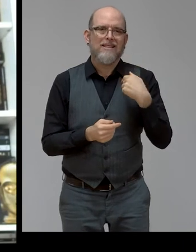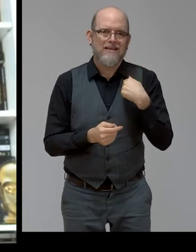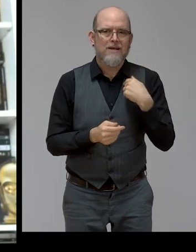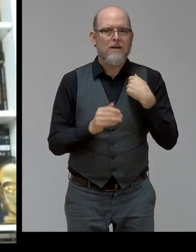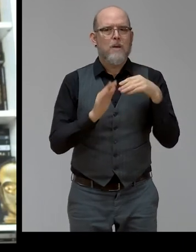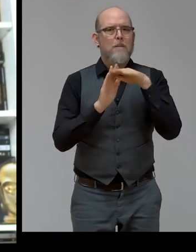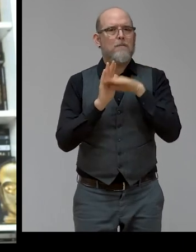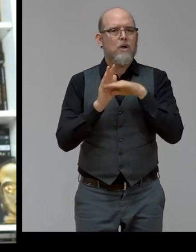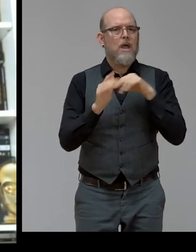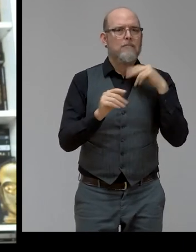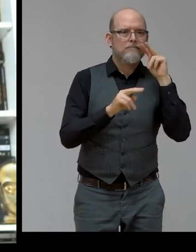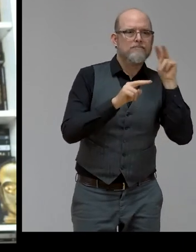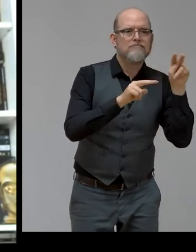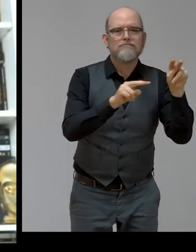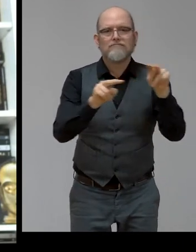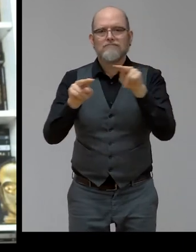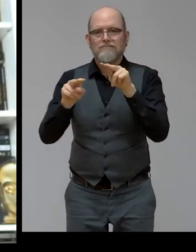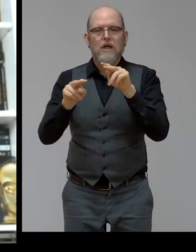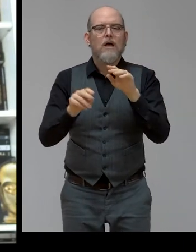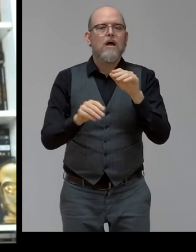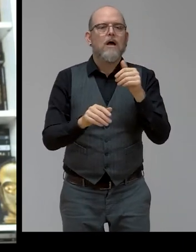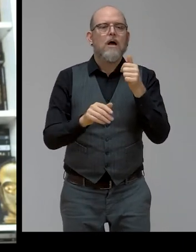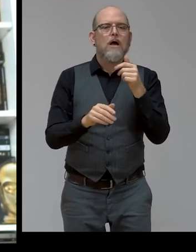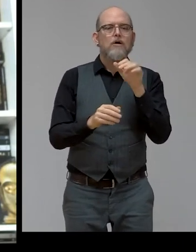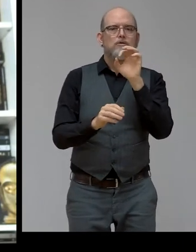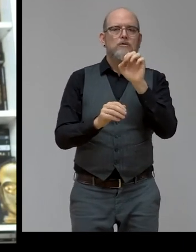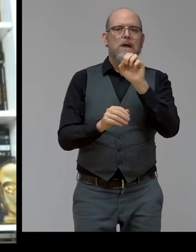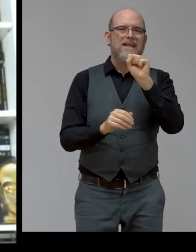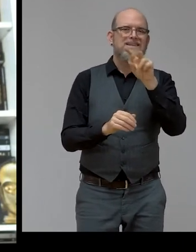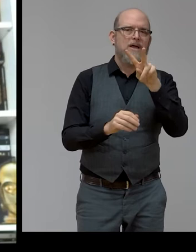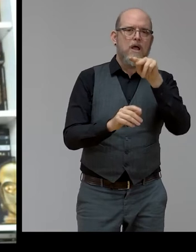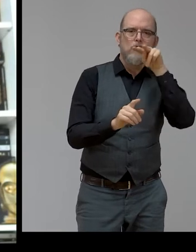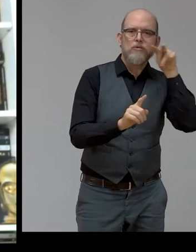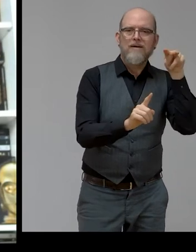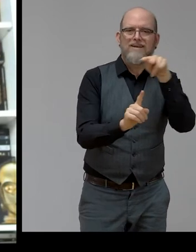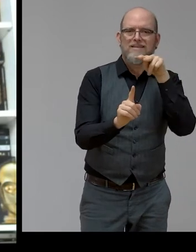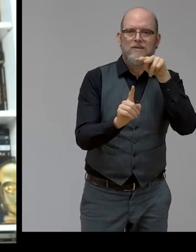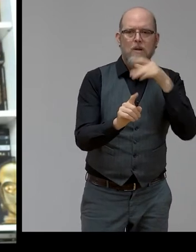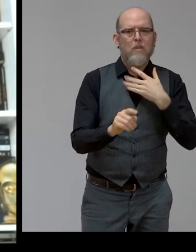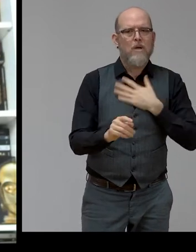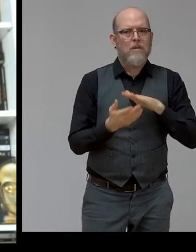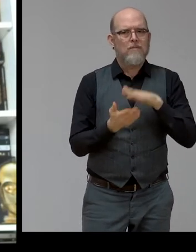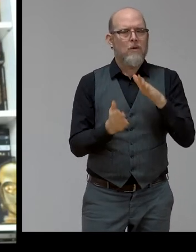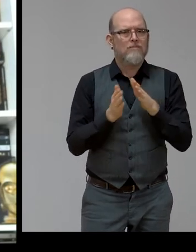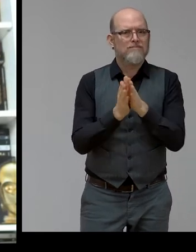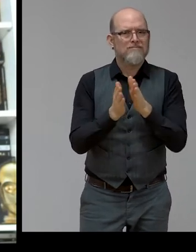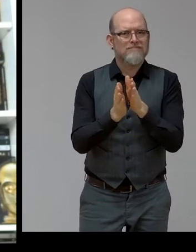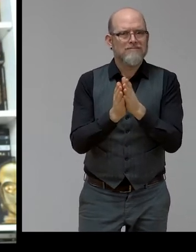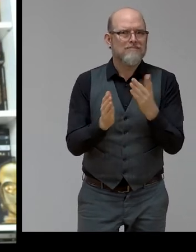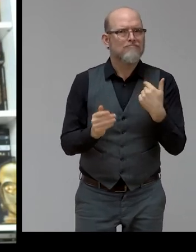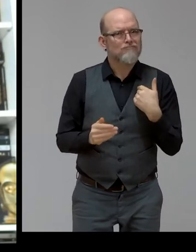in Istanbul. And I will tell you a little bit about Sabanci Foundation and also one of